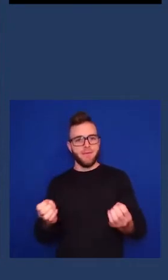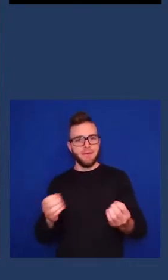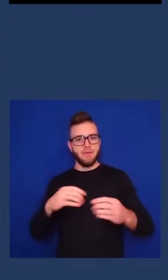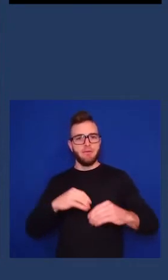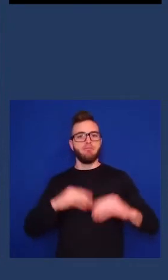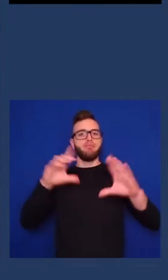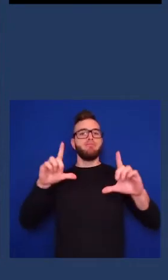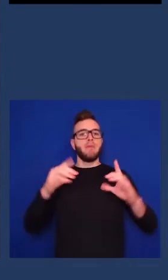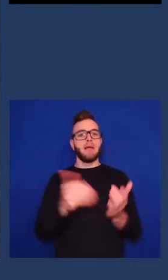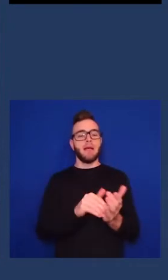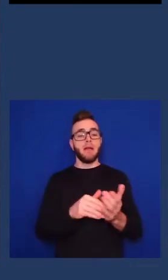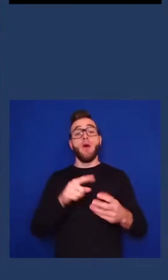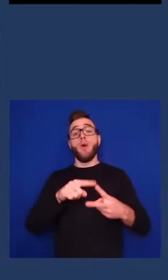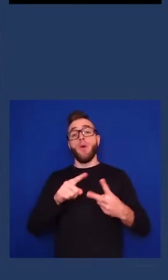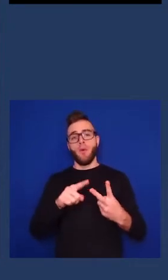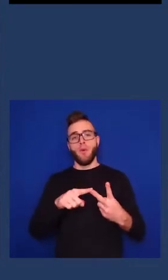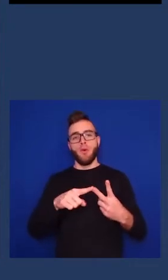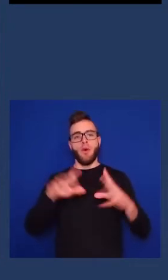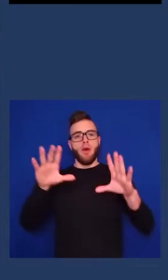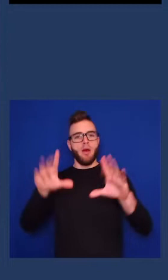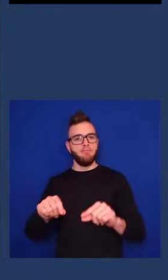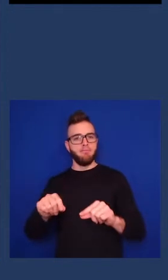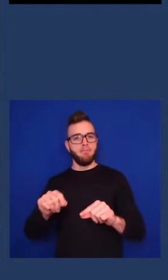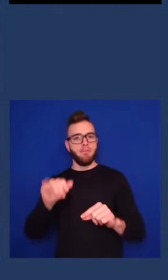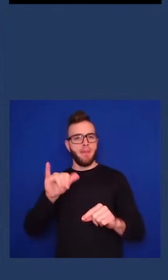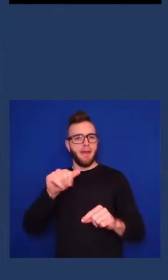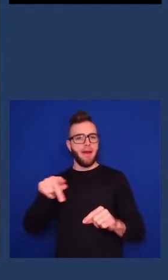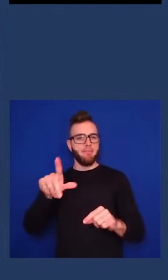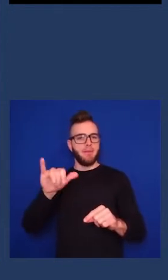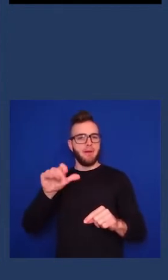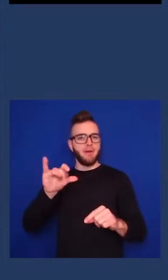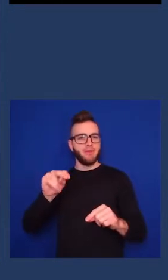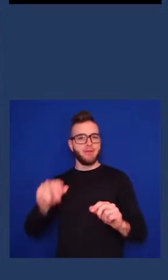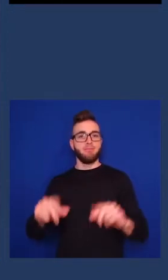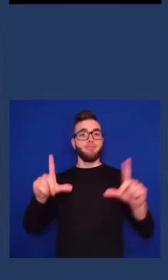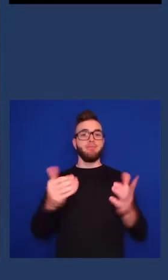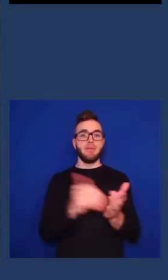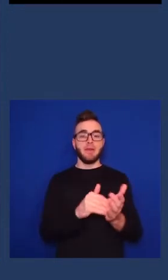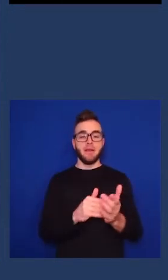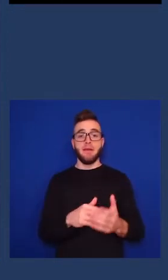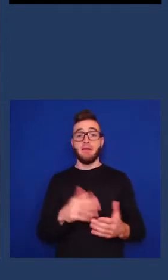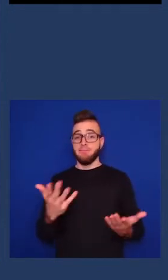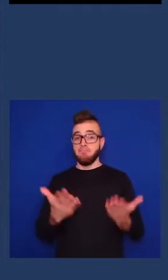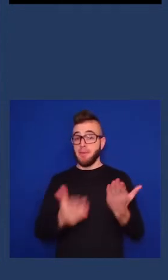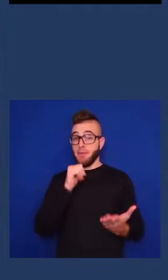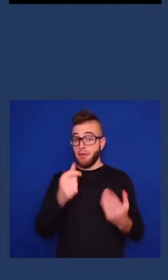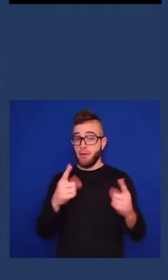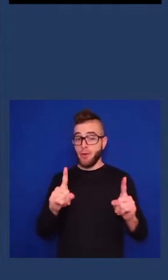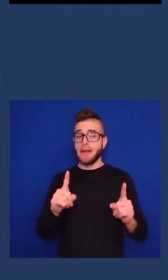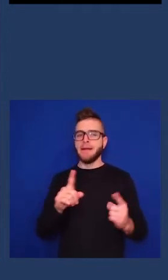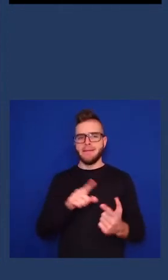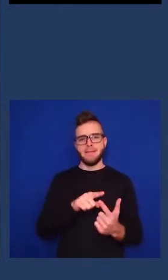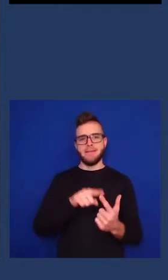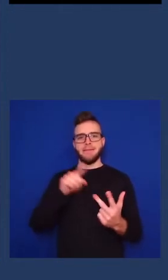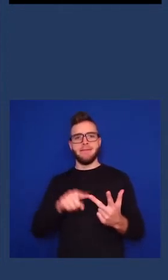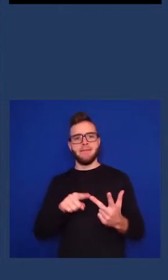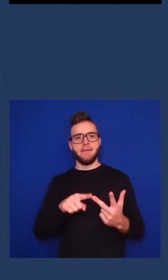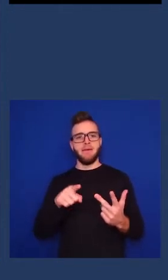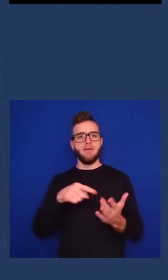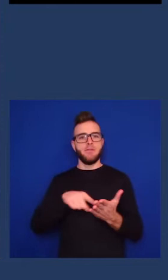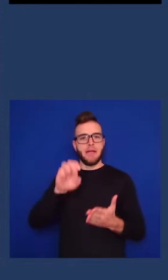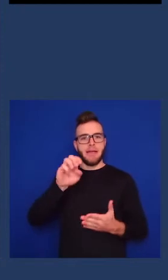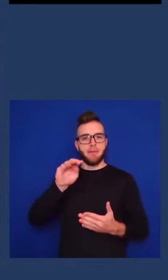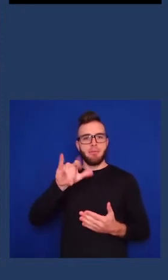then restarting that application. If that doesn't work, the next thing is to check your email confirmation that you received from that